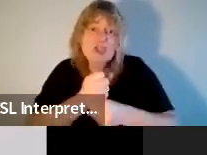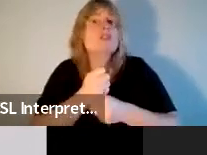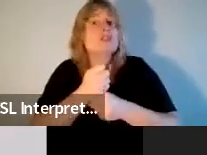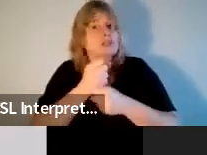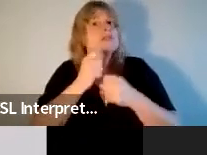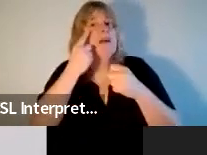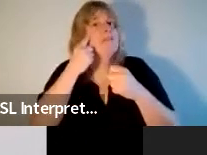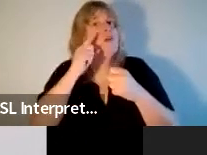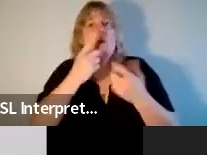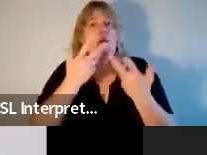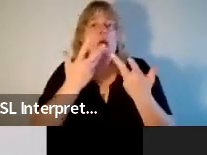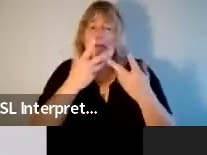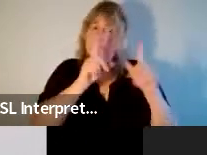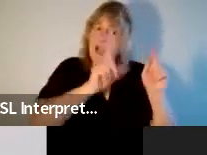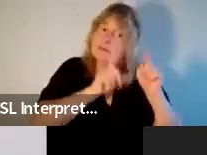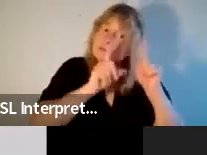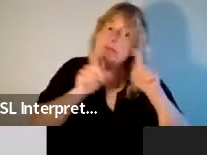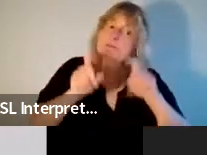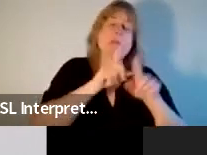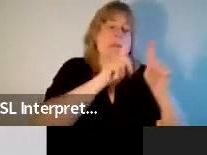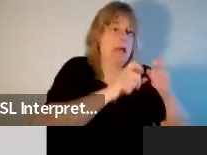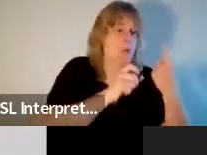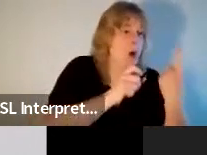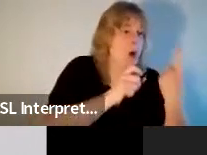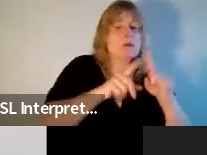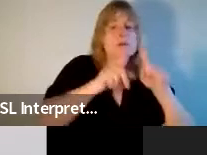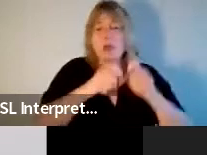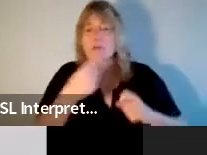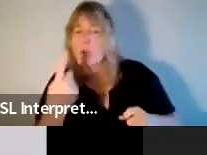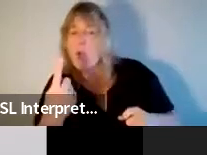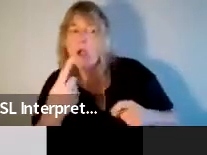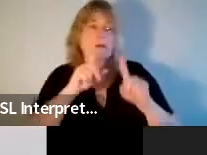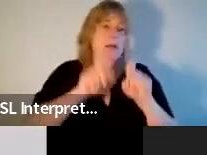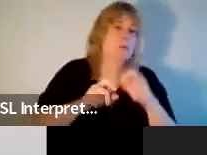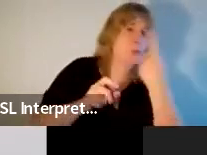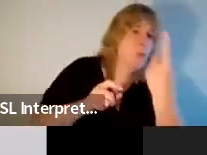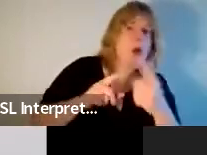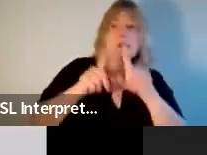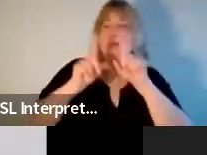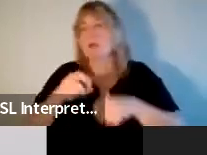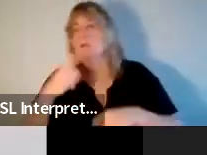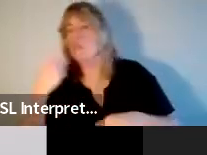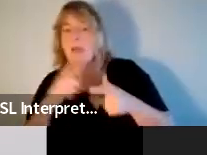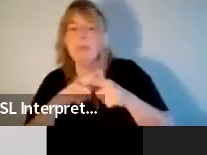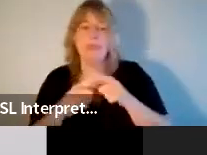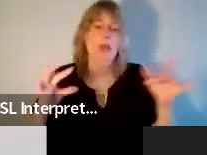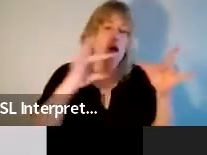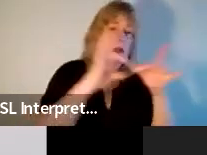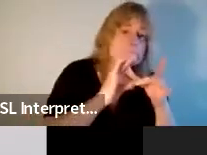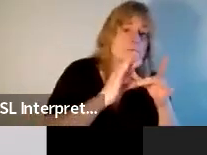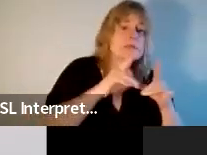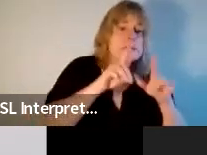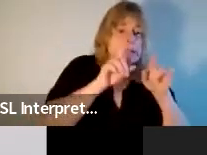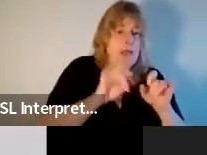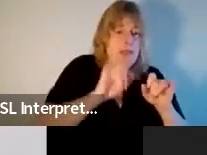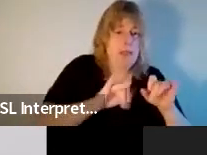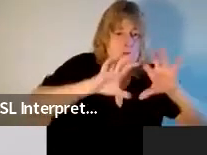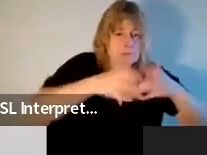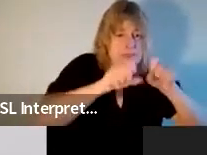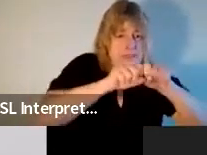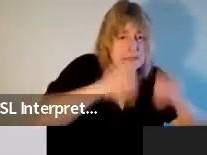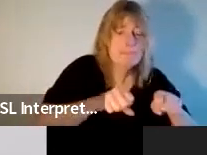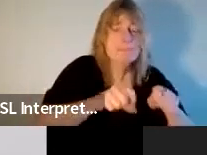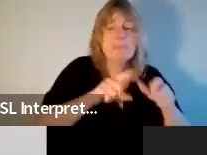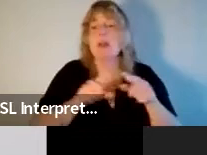you put it together, you test the whole thing together as a subsystem, put that into another, test that subsystem, and so on until